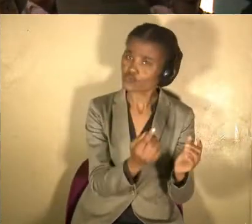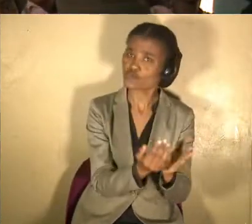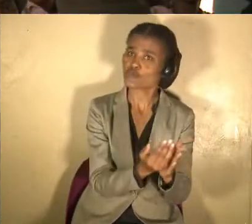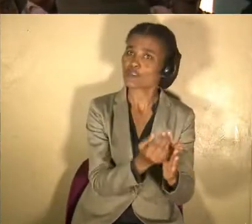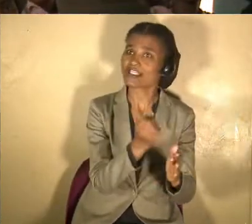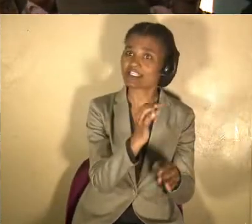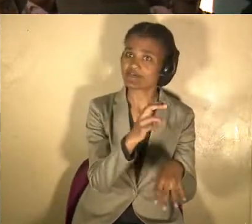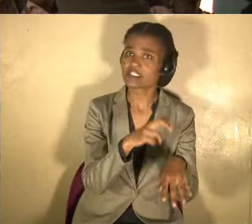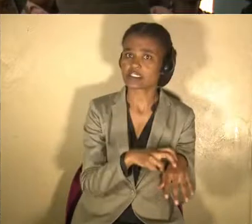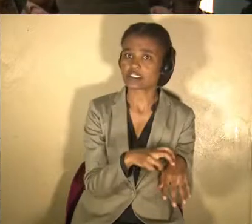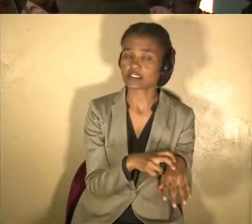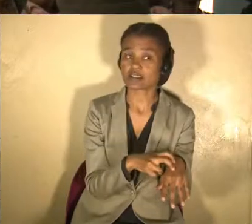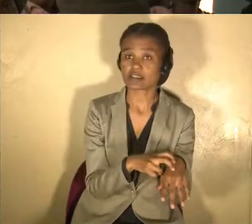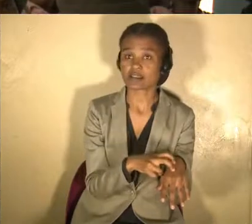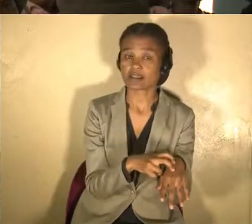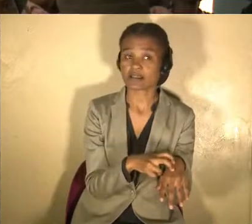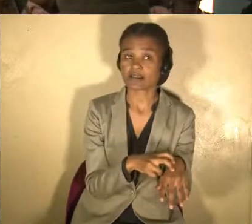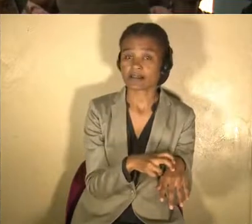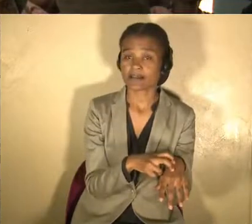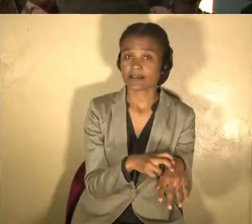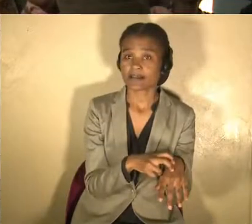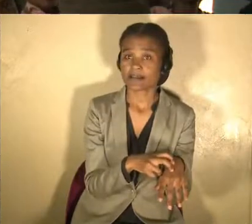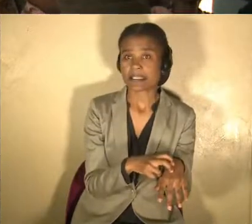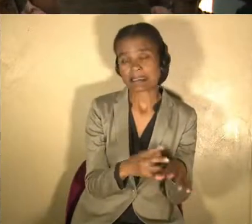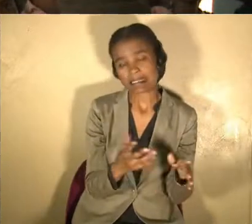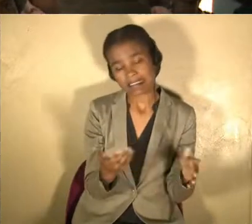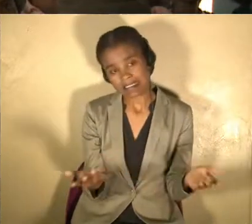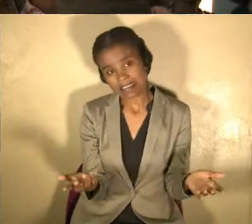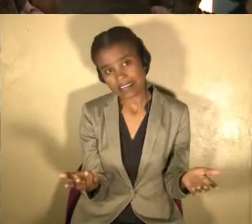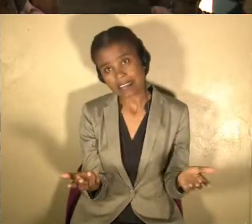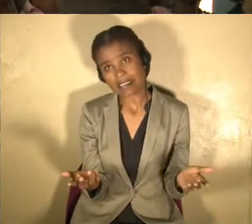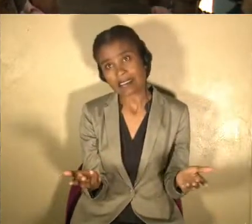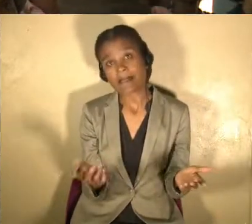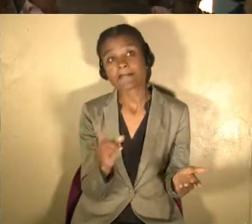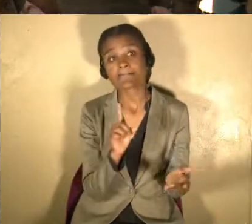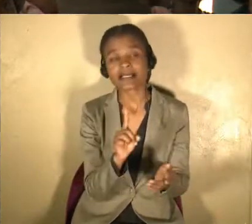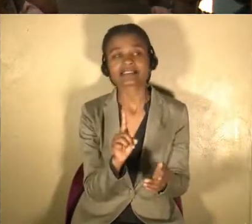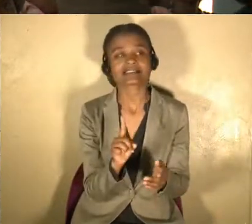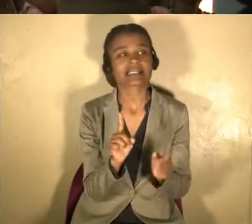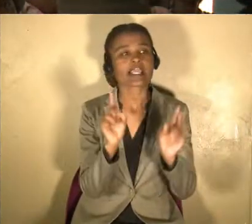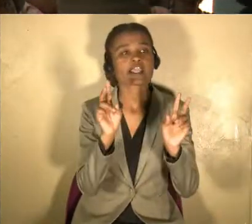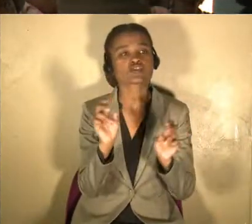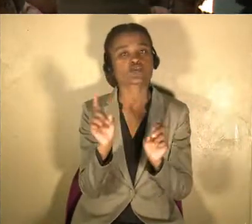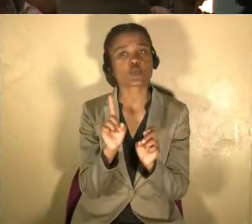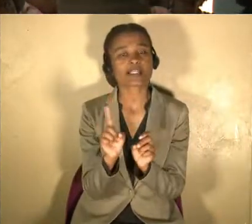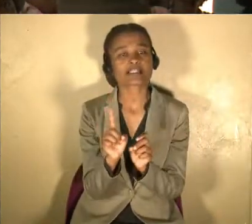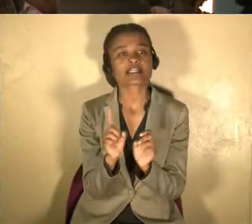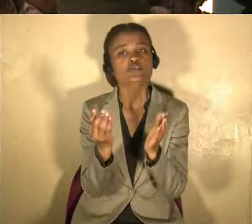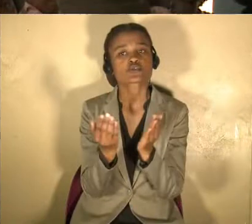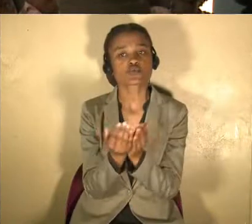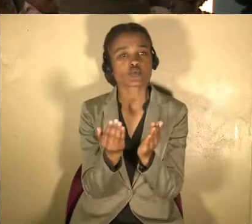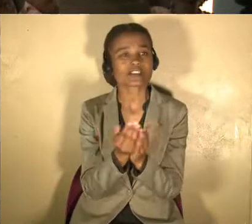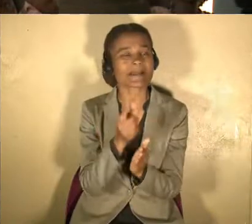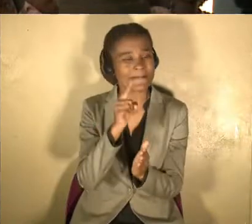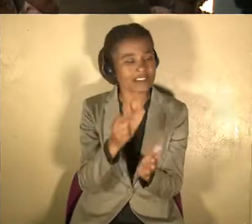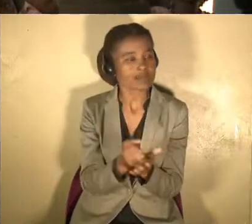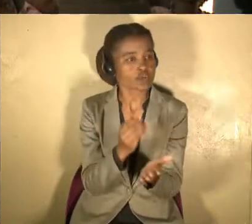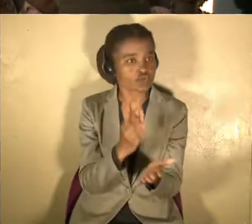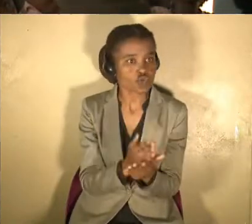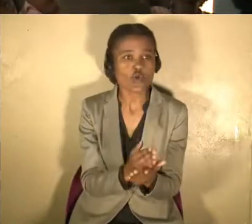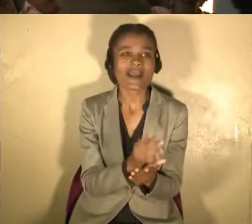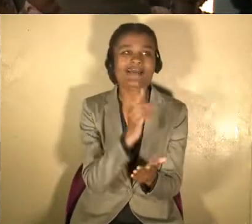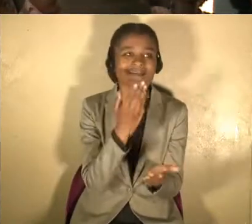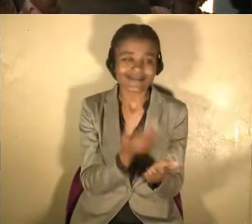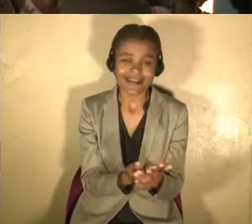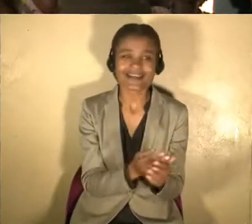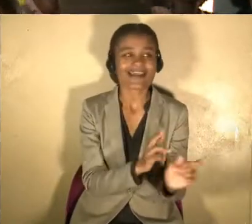offices tsa rona. So ko re fela dikolo must strengthen their ba referring system, ko